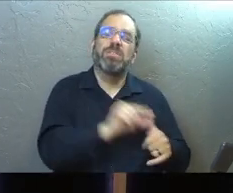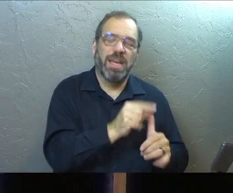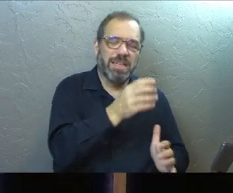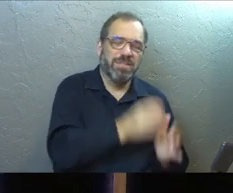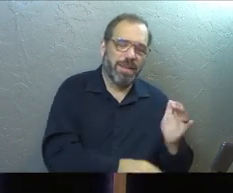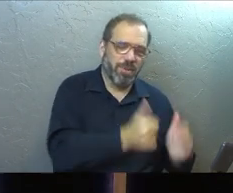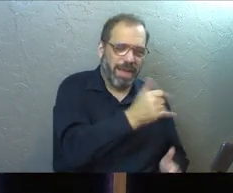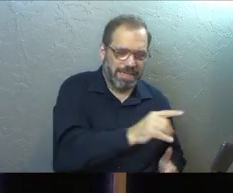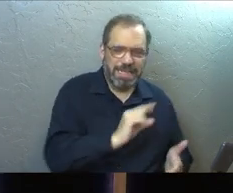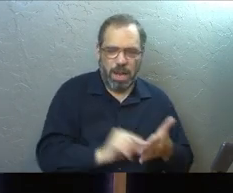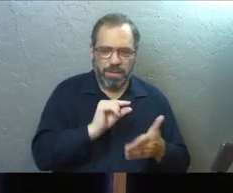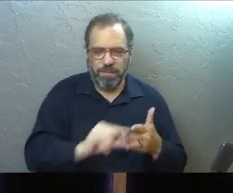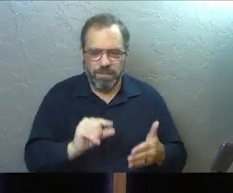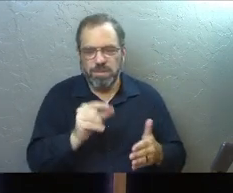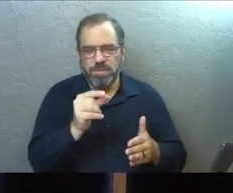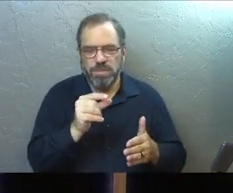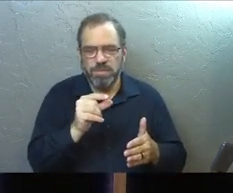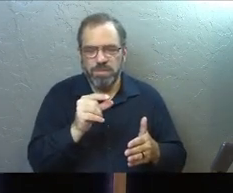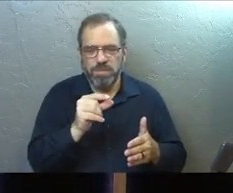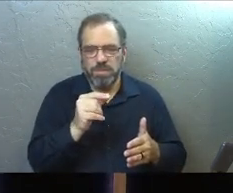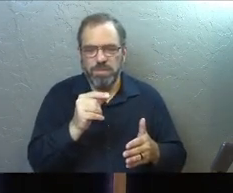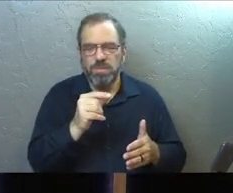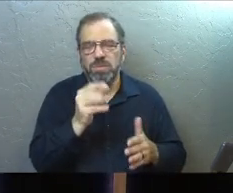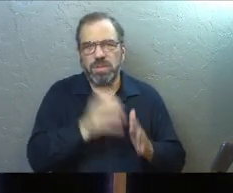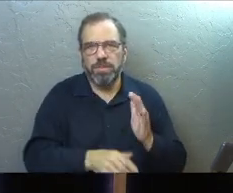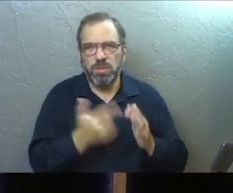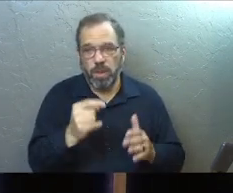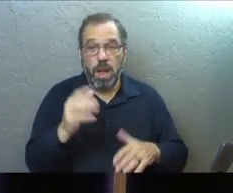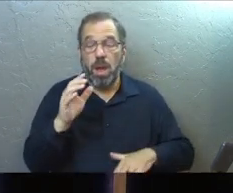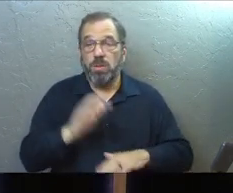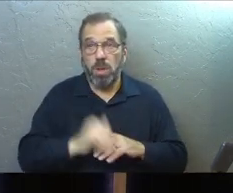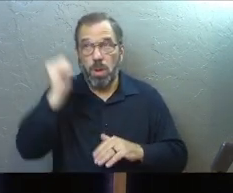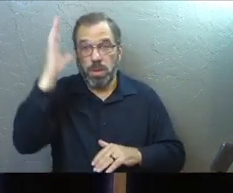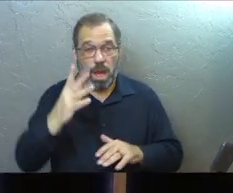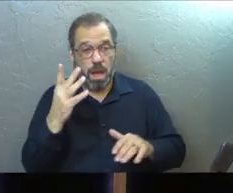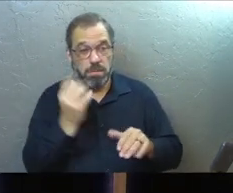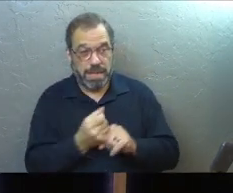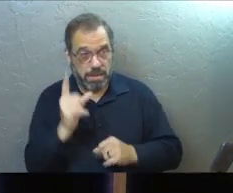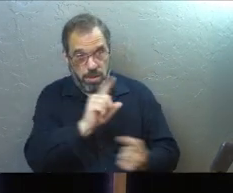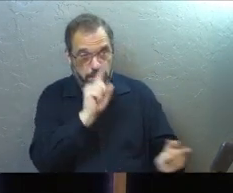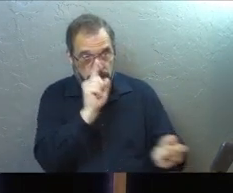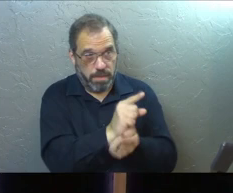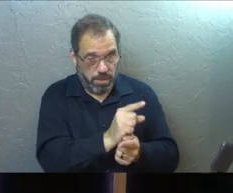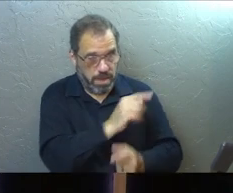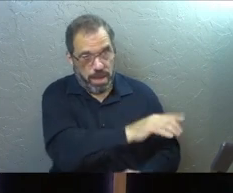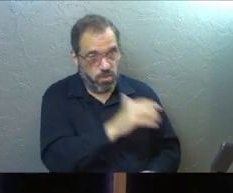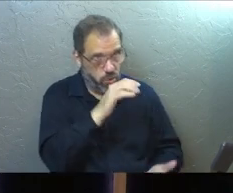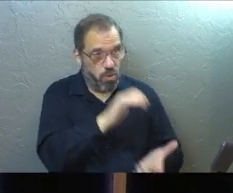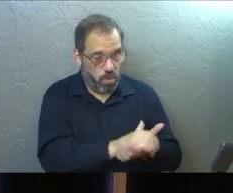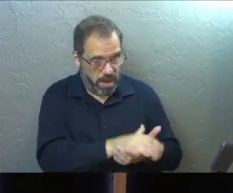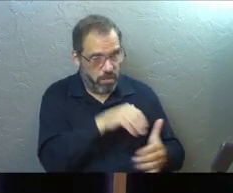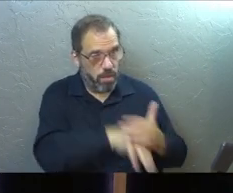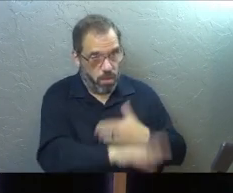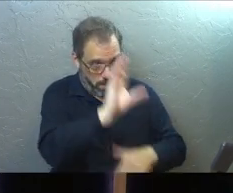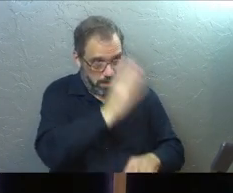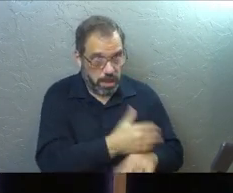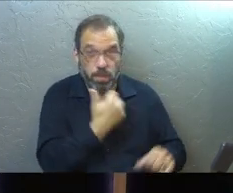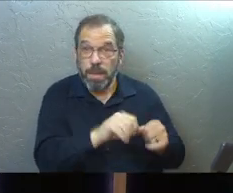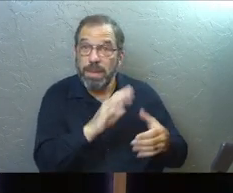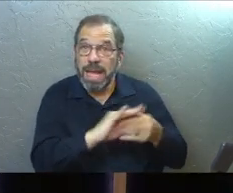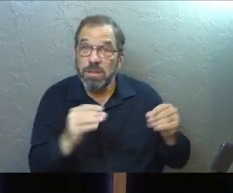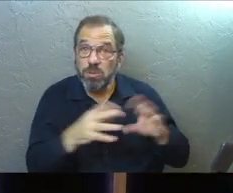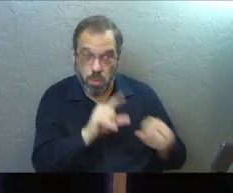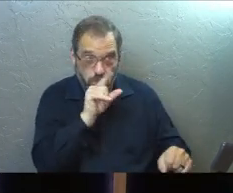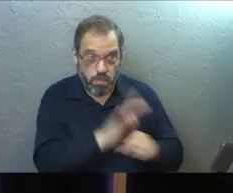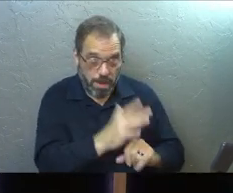Now we're in 21. Remember, God had told her, I'm going to come back next year at this time and Sarah will have a son. You remember that?